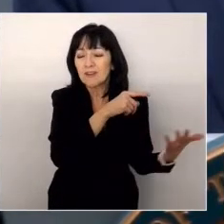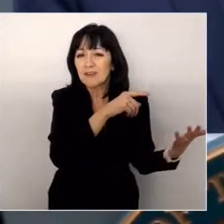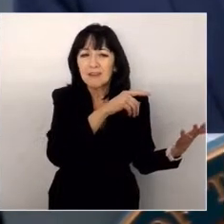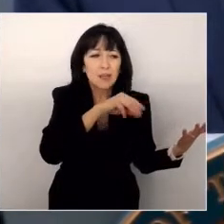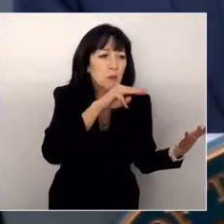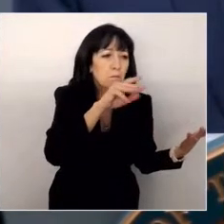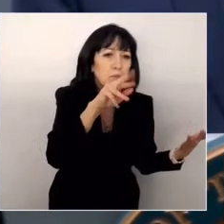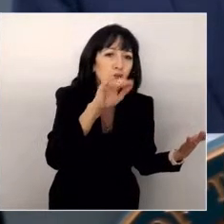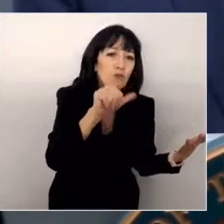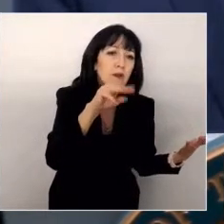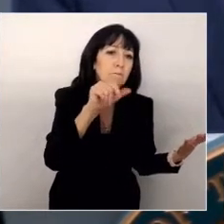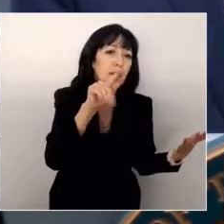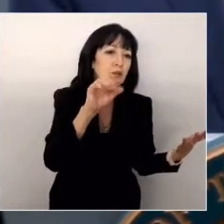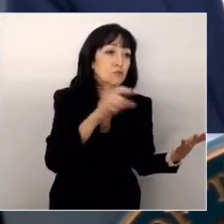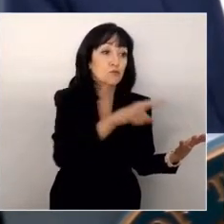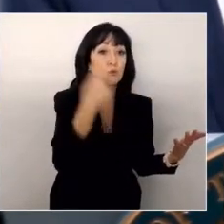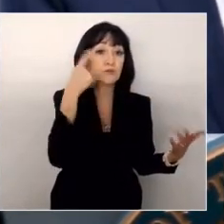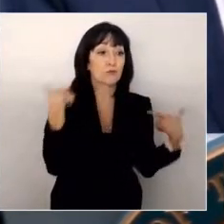Matos.